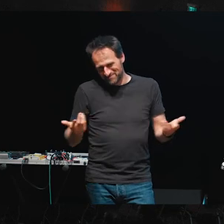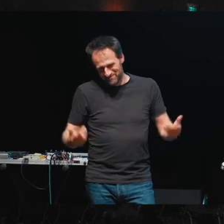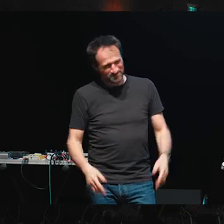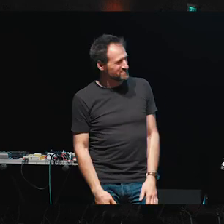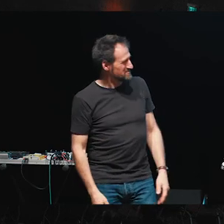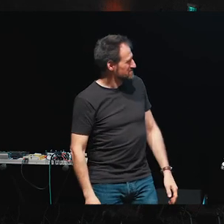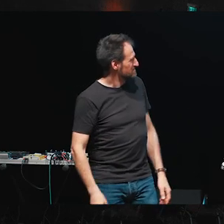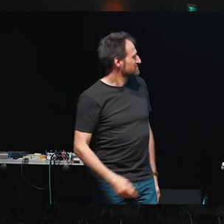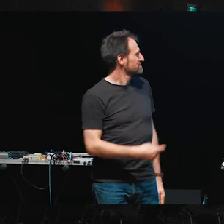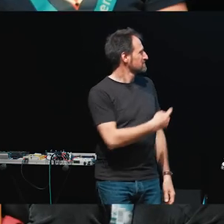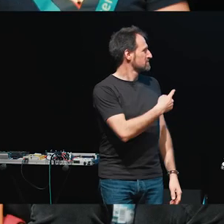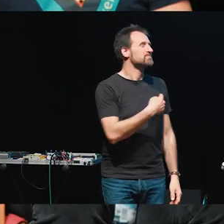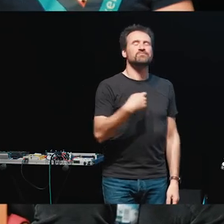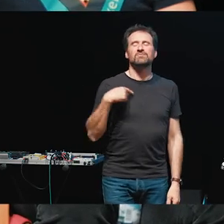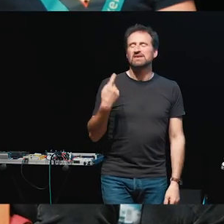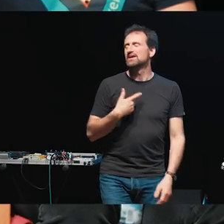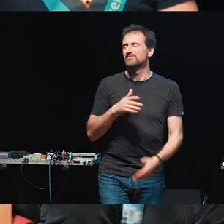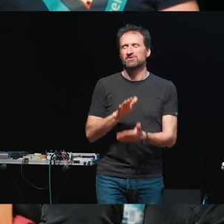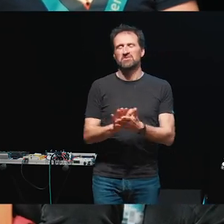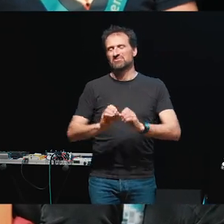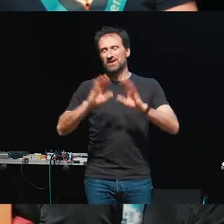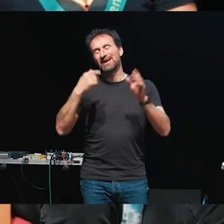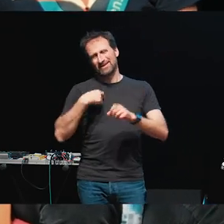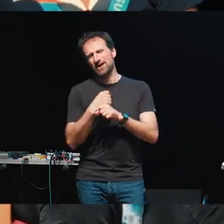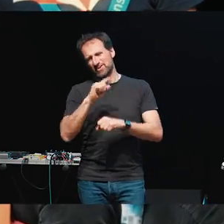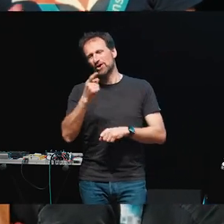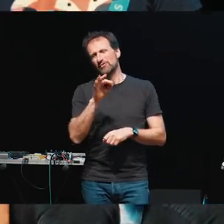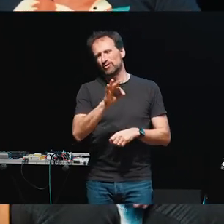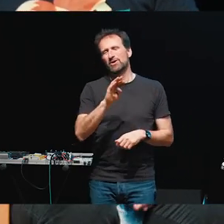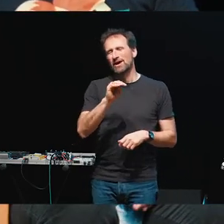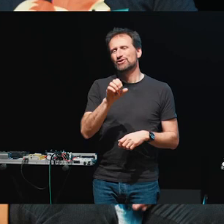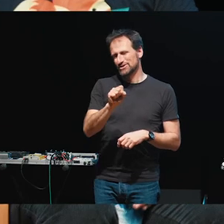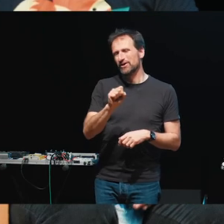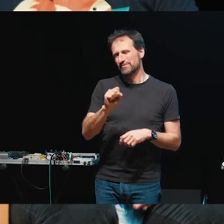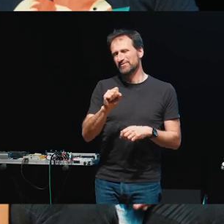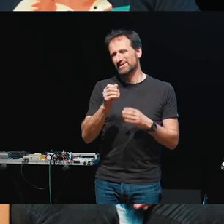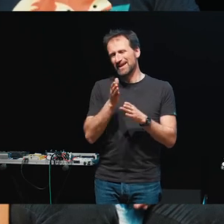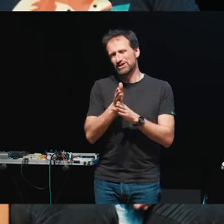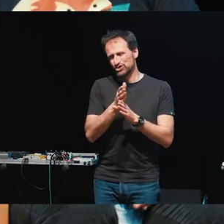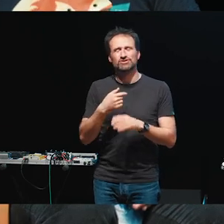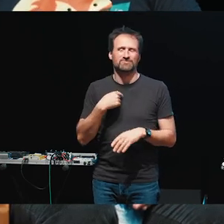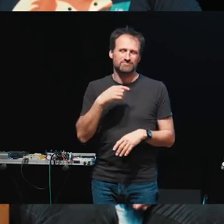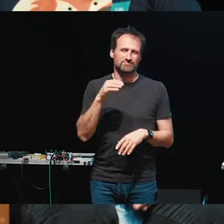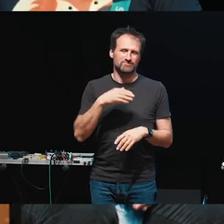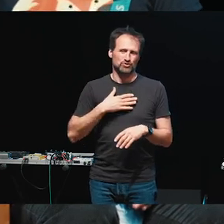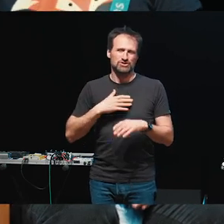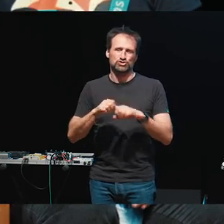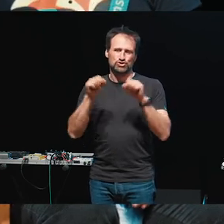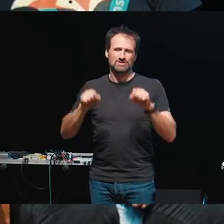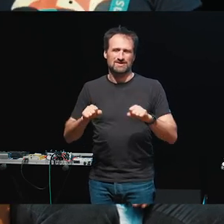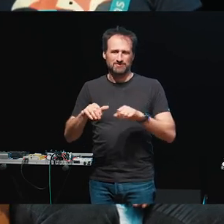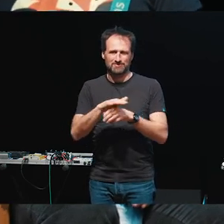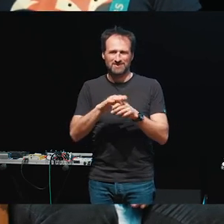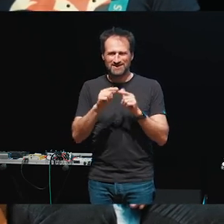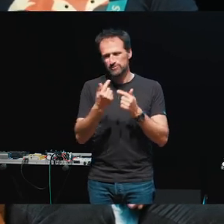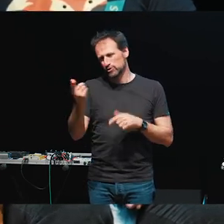And you know, we state pretty clearly, so I also work for Microsoft Edge in our ecosystem team, which is like almost identical to what Mariko is